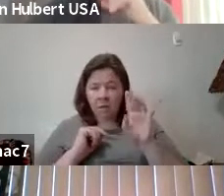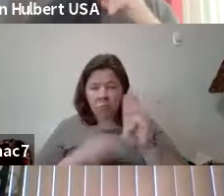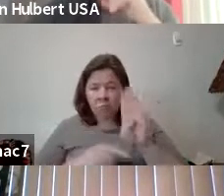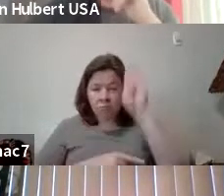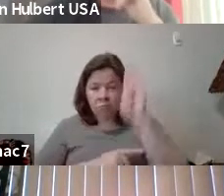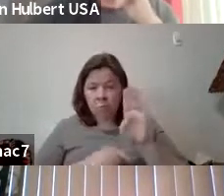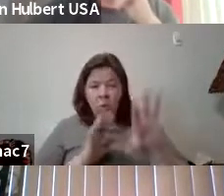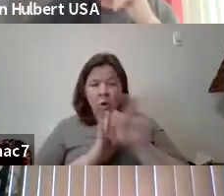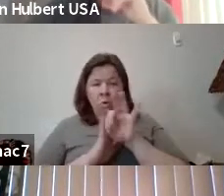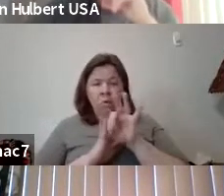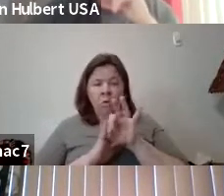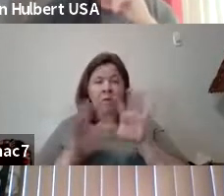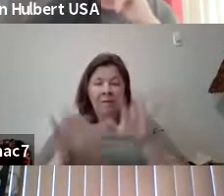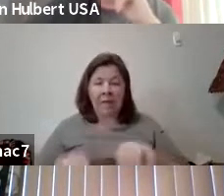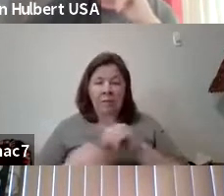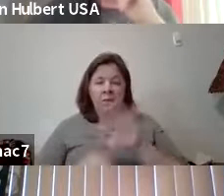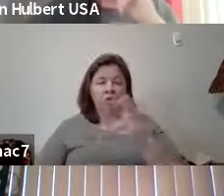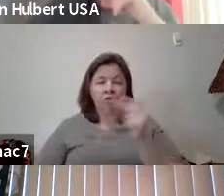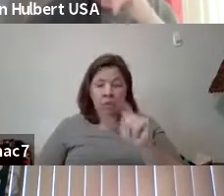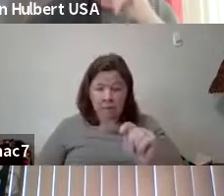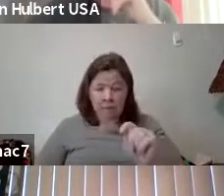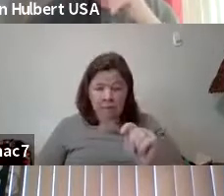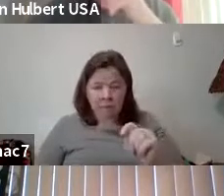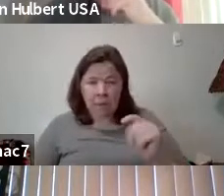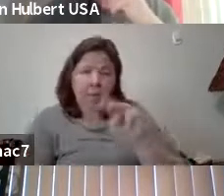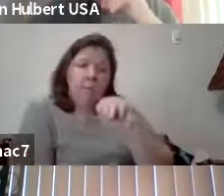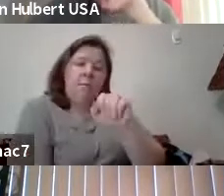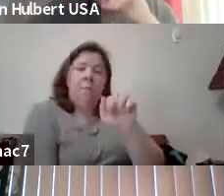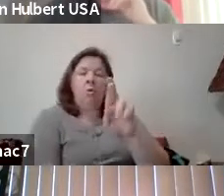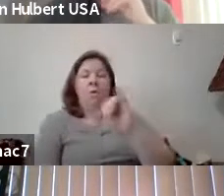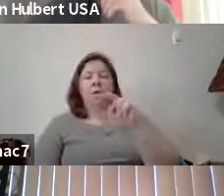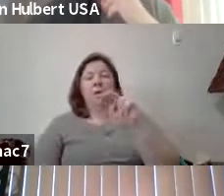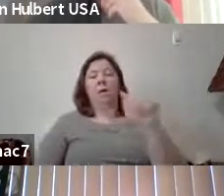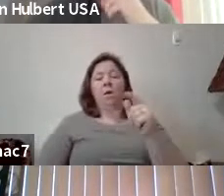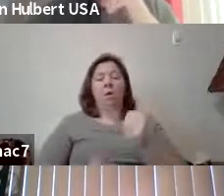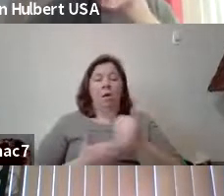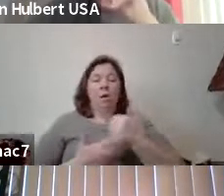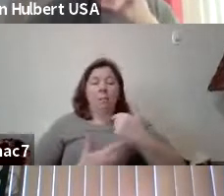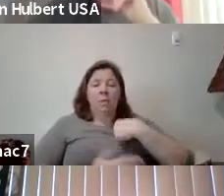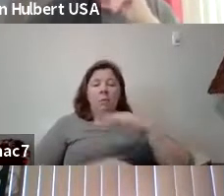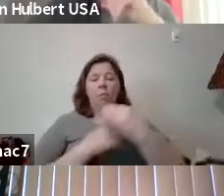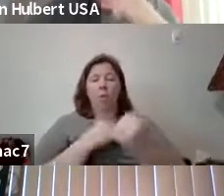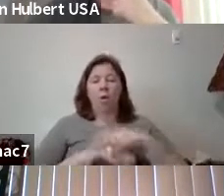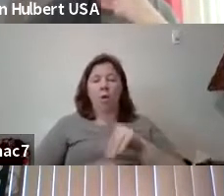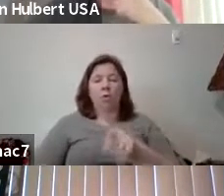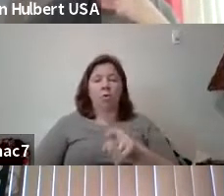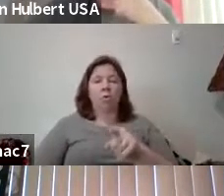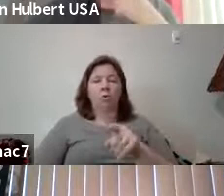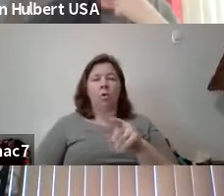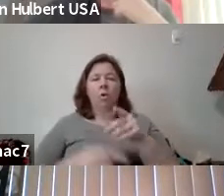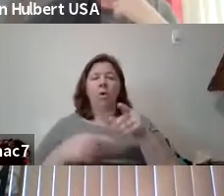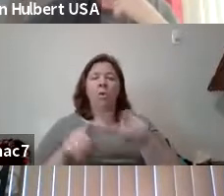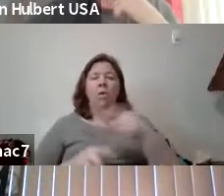hand option, type it in the chat, and Marina will help me just to call on you while I look at